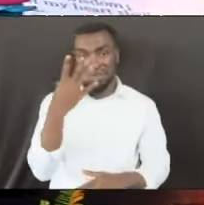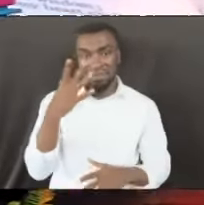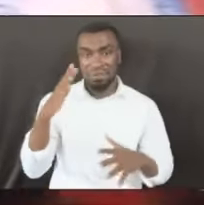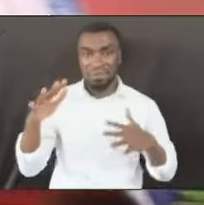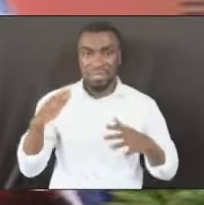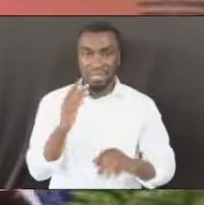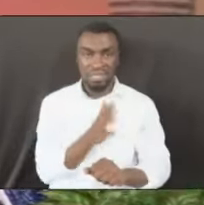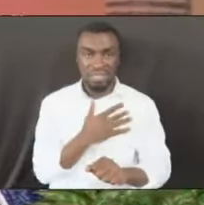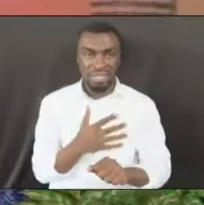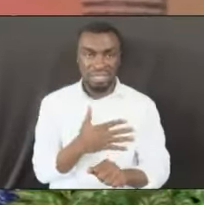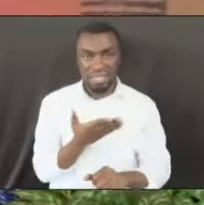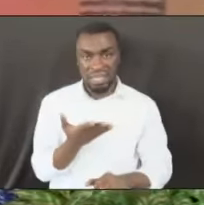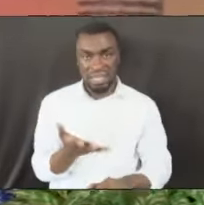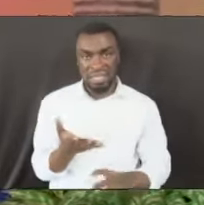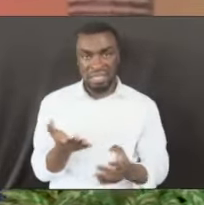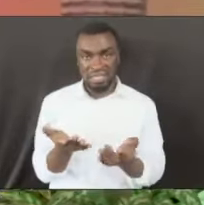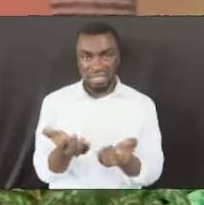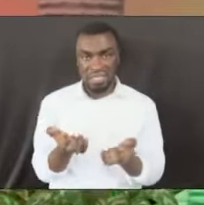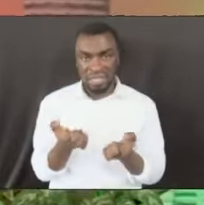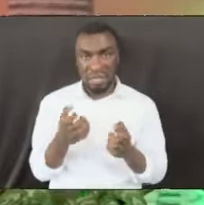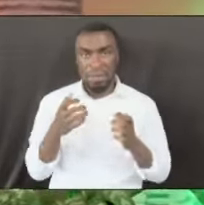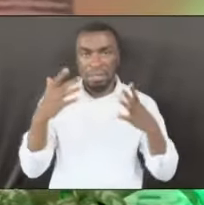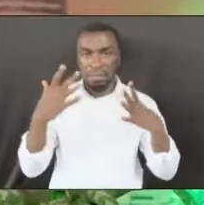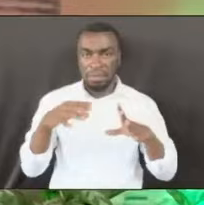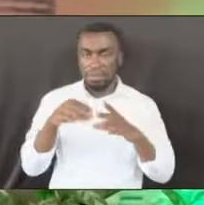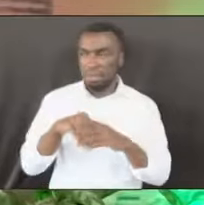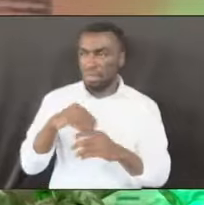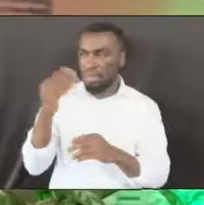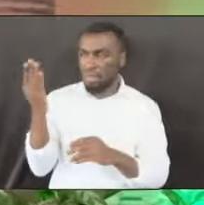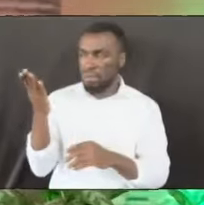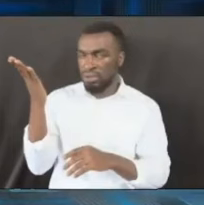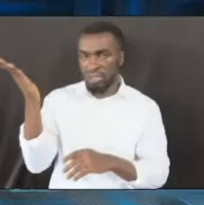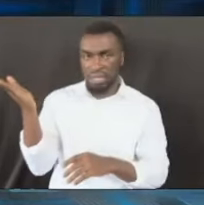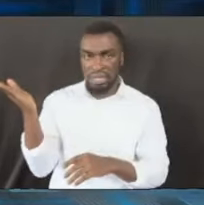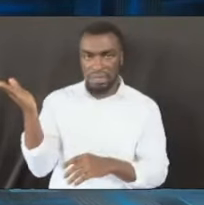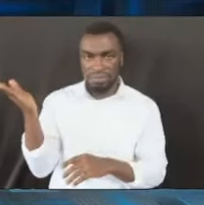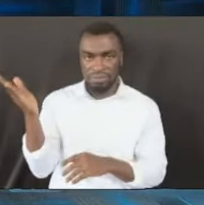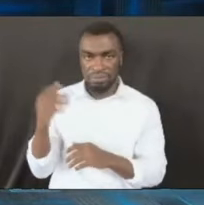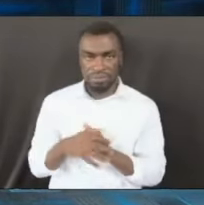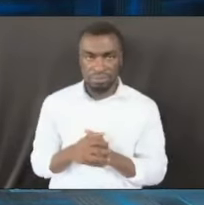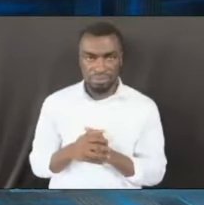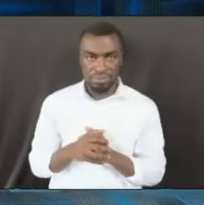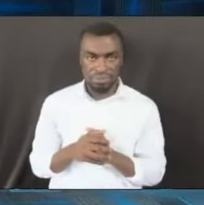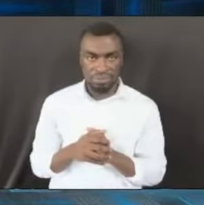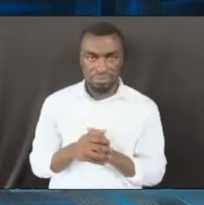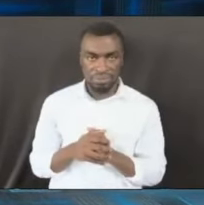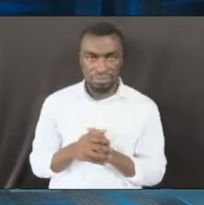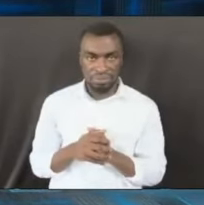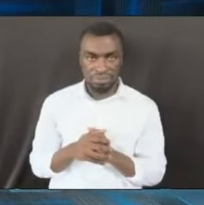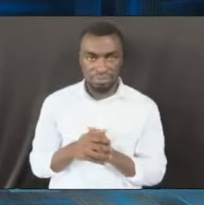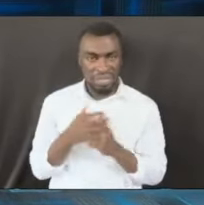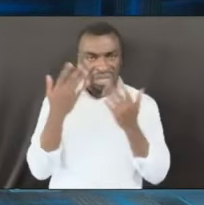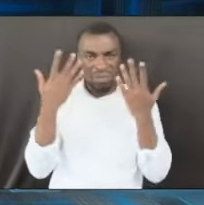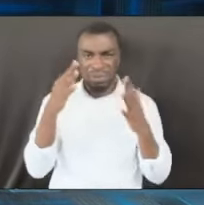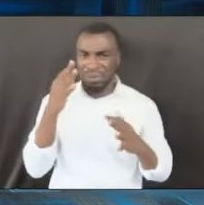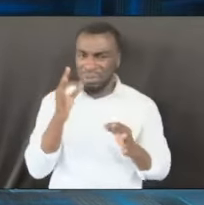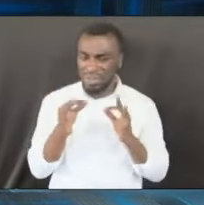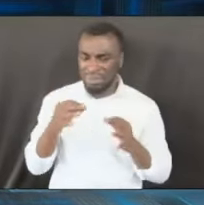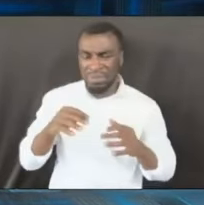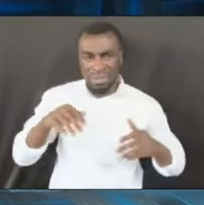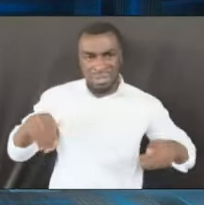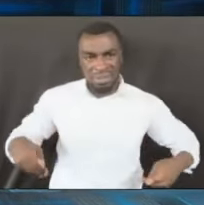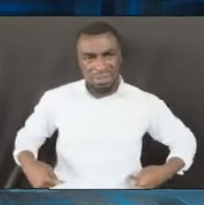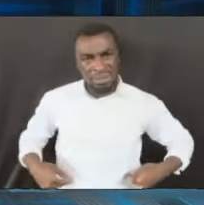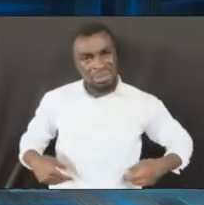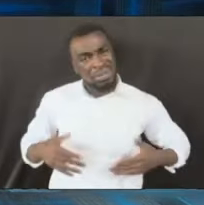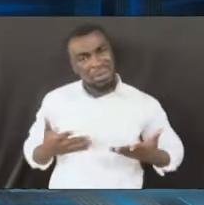is needed more by the people out there. I've listened, I don't know whether they were youths or ambassadors. By the way, they stole my